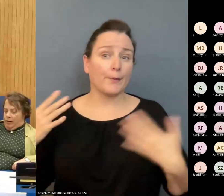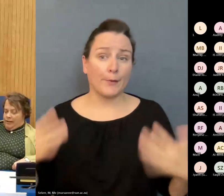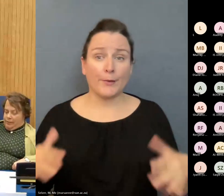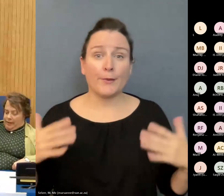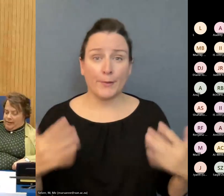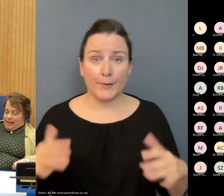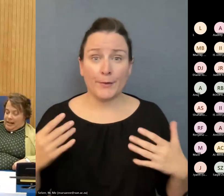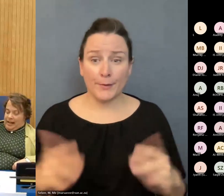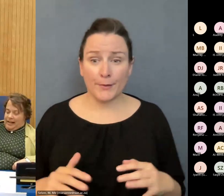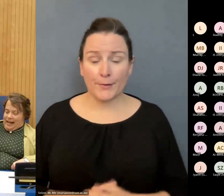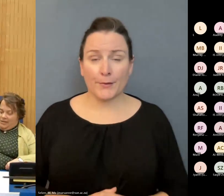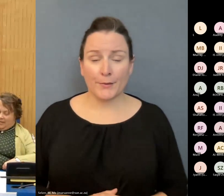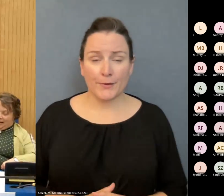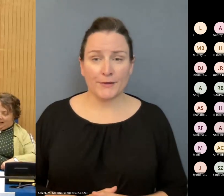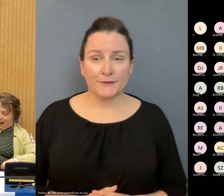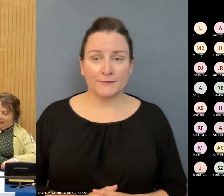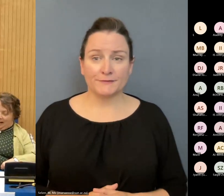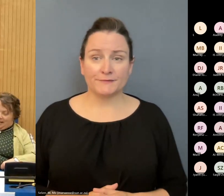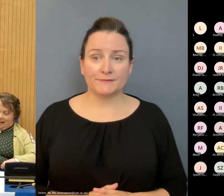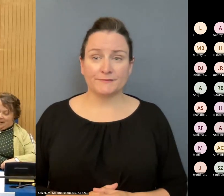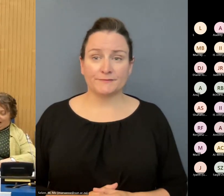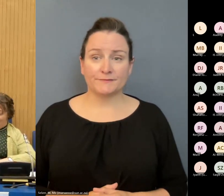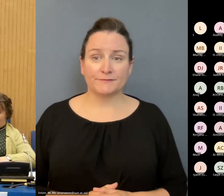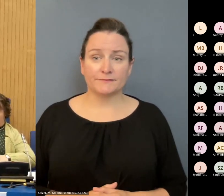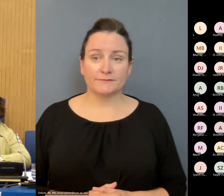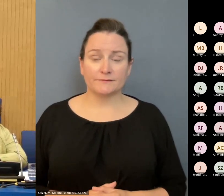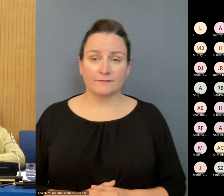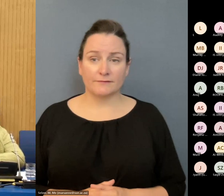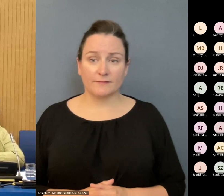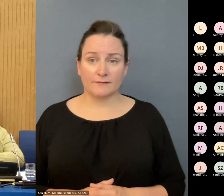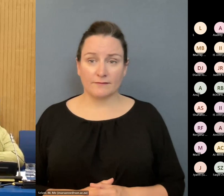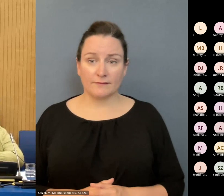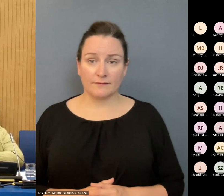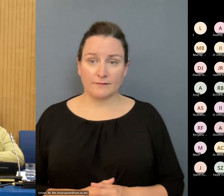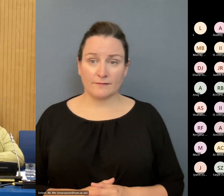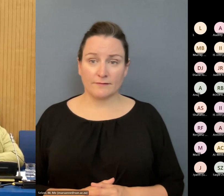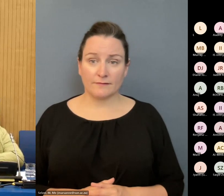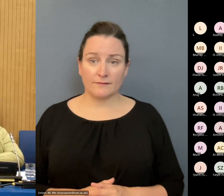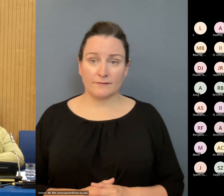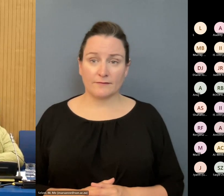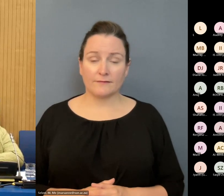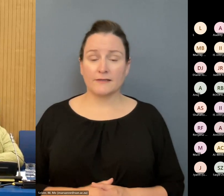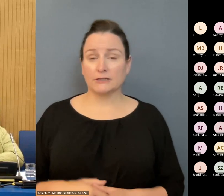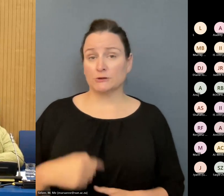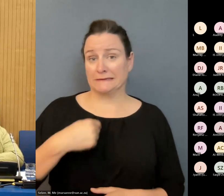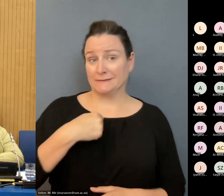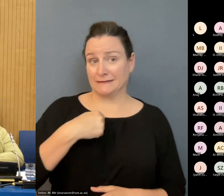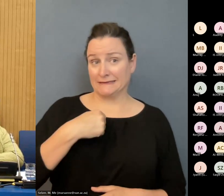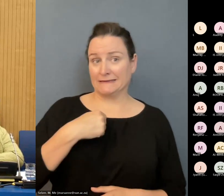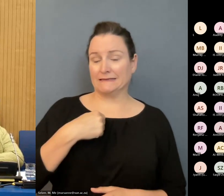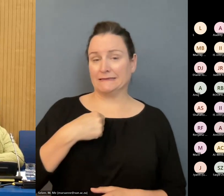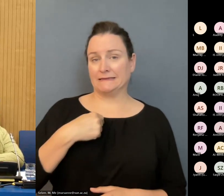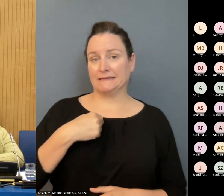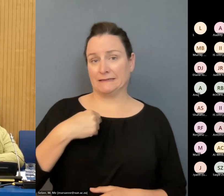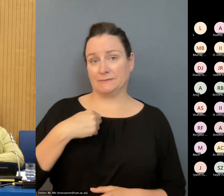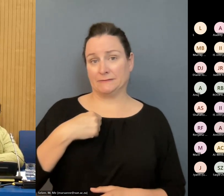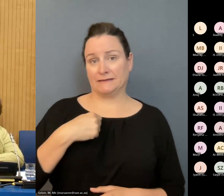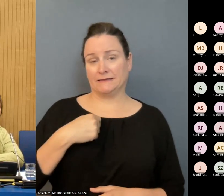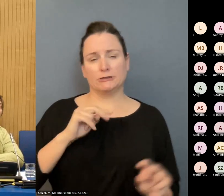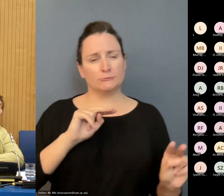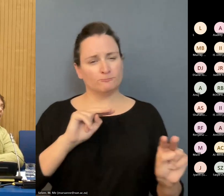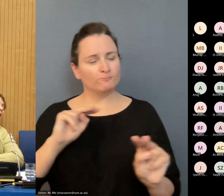throughout all the different countries. And also, I think the last word from my side to the presentations is that